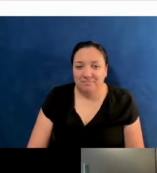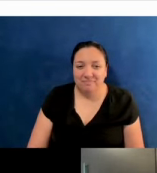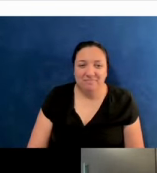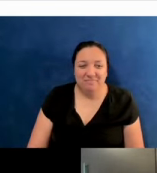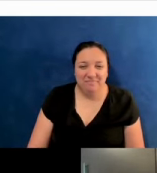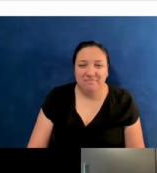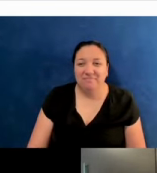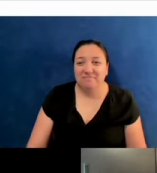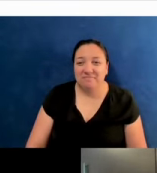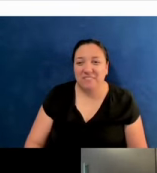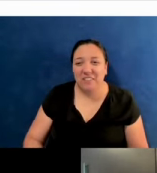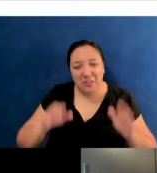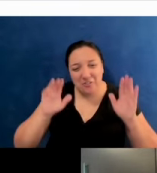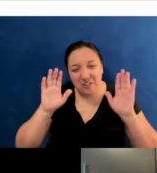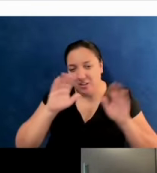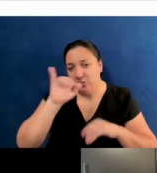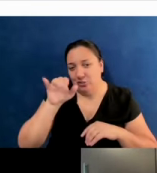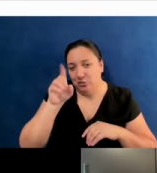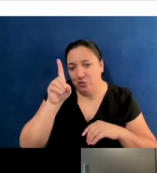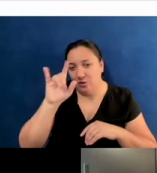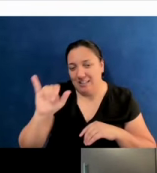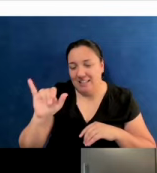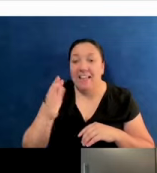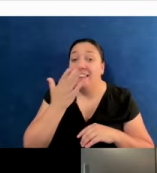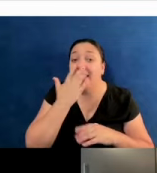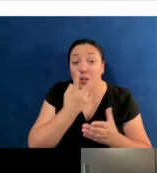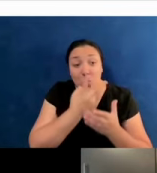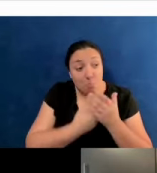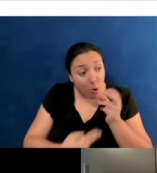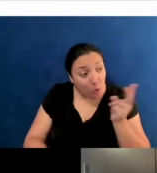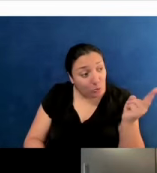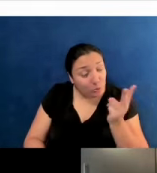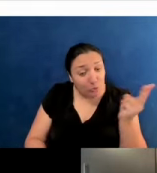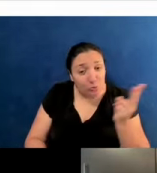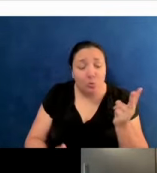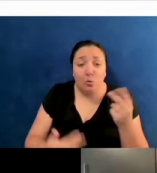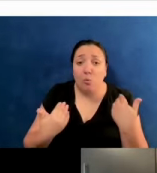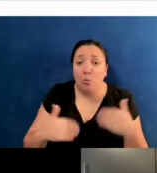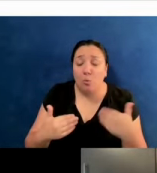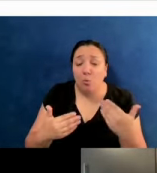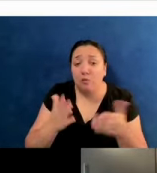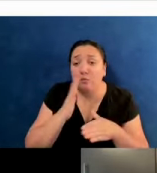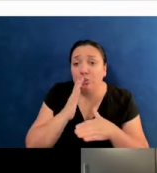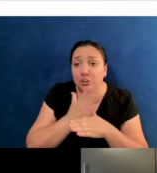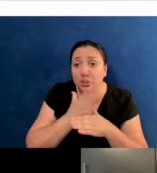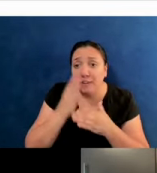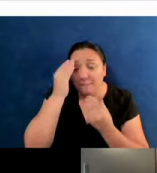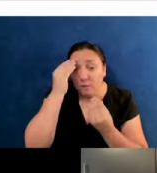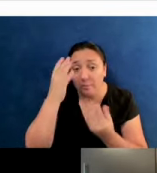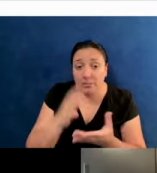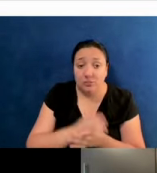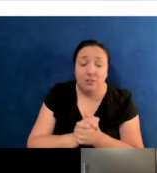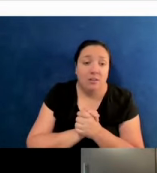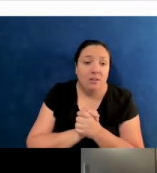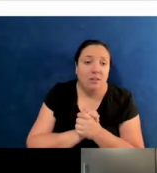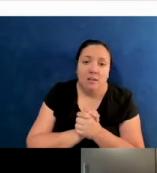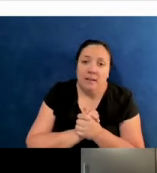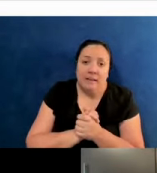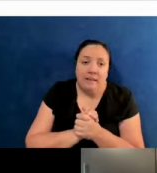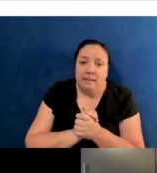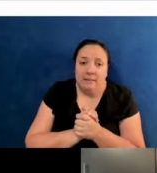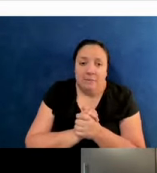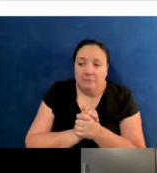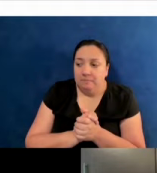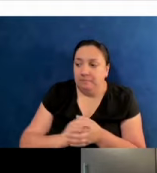Great. Thank you so much, David and Lauri, for sharing such important information with us. And it's been really nice to